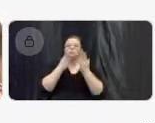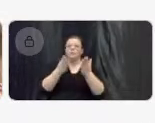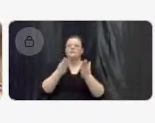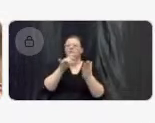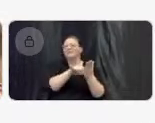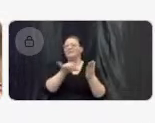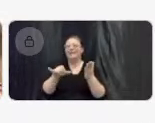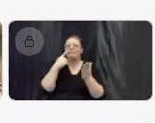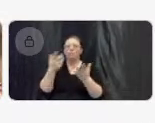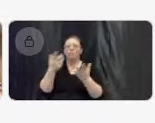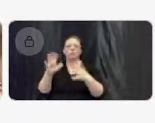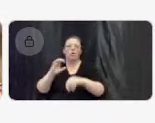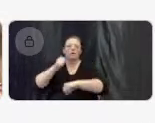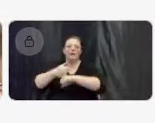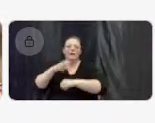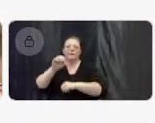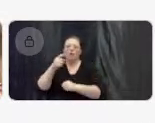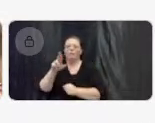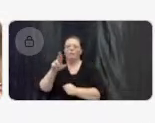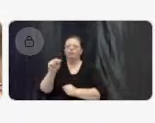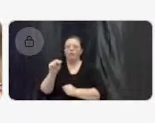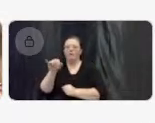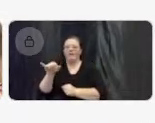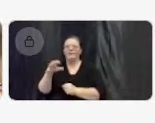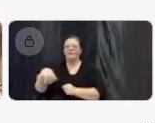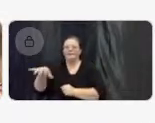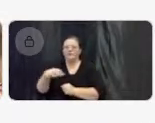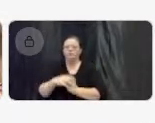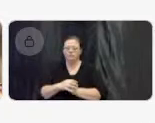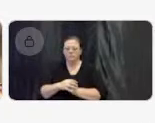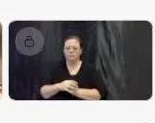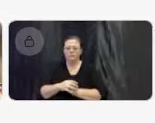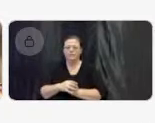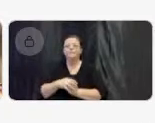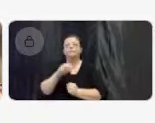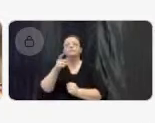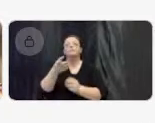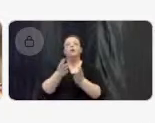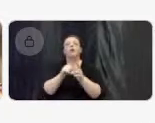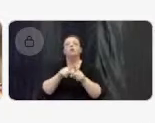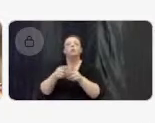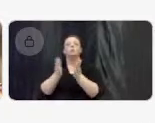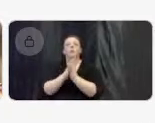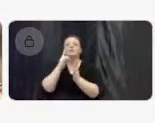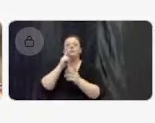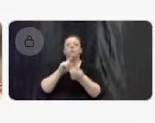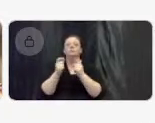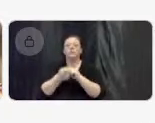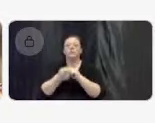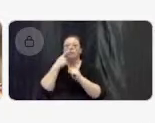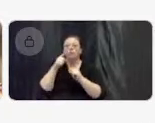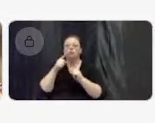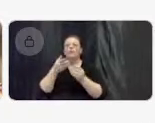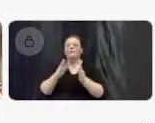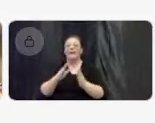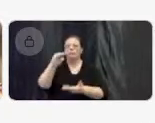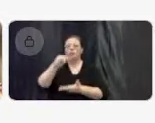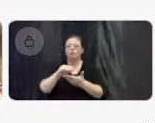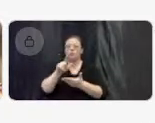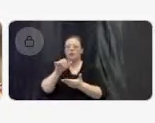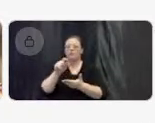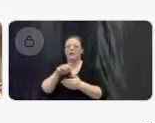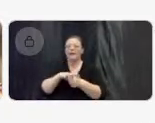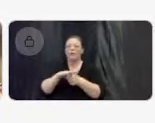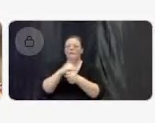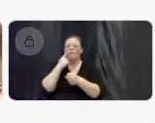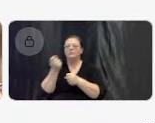those existing within the Copper Run subdivision. The applicant is also requesting a variance to allow a reduced lot area for several of